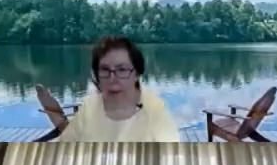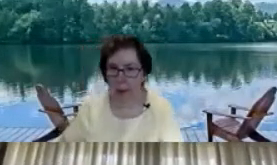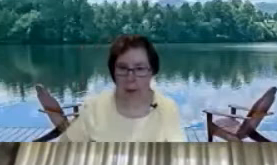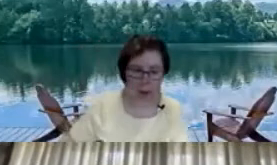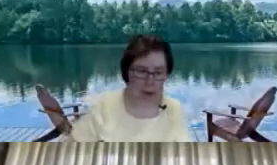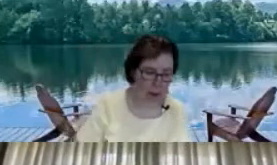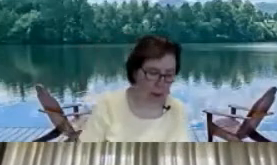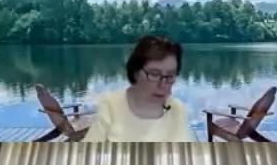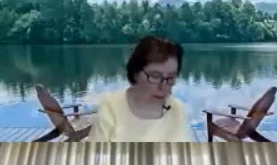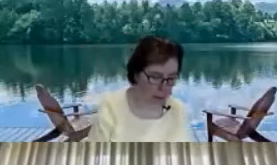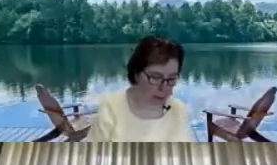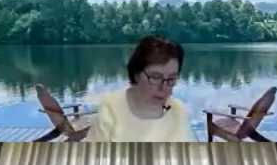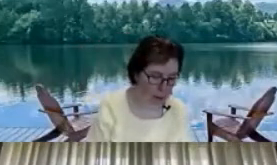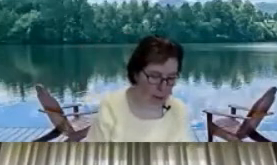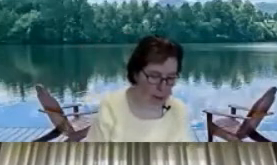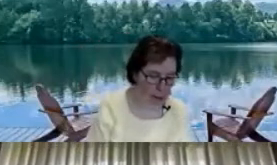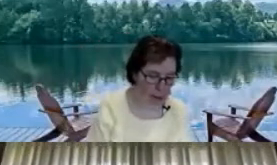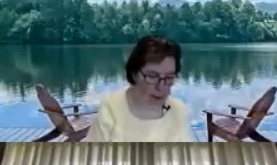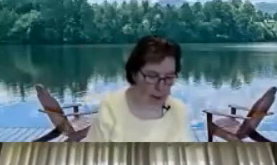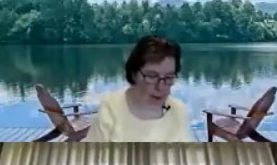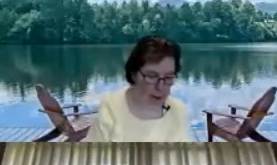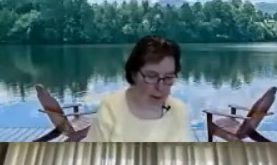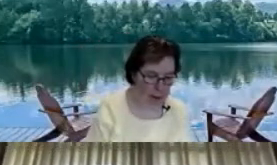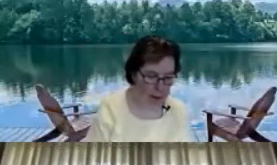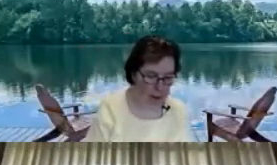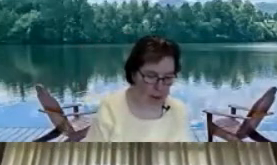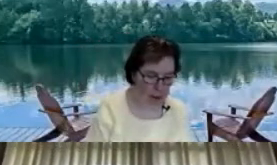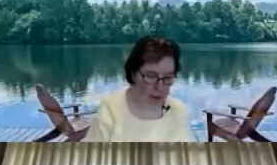joined today by Hank Bovee, our touring docent.